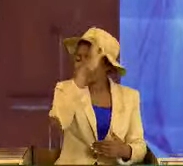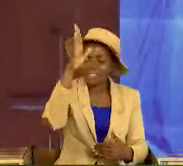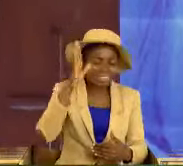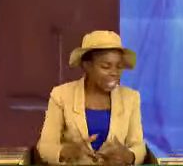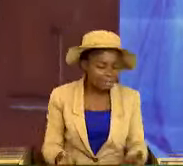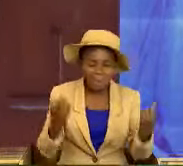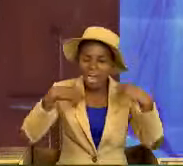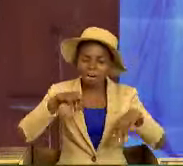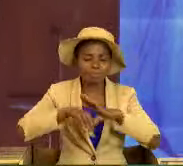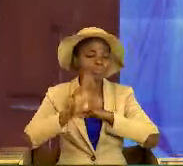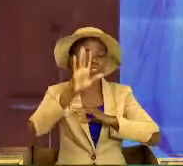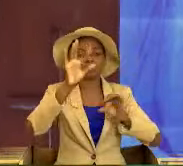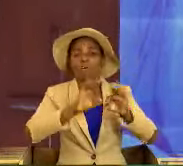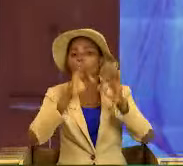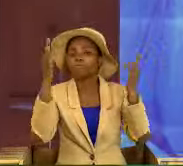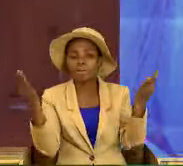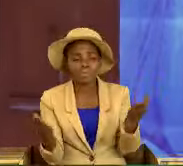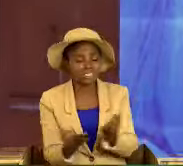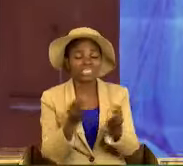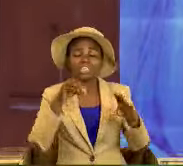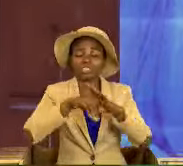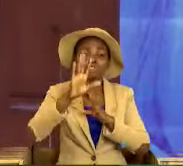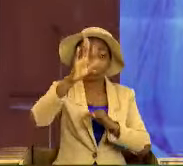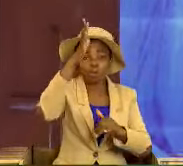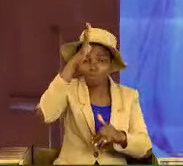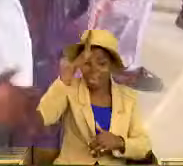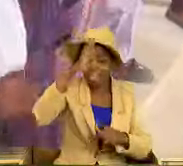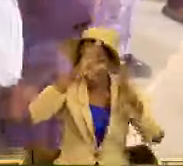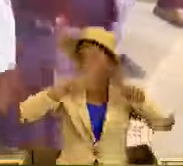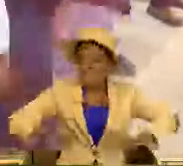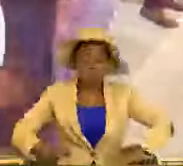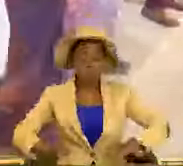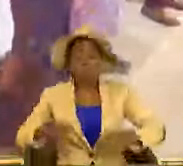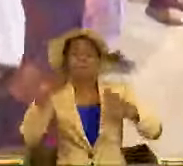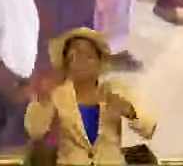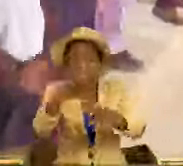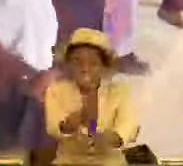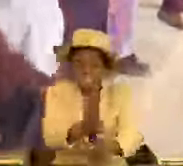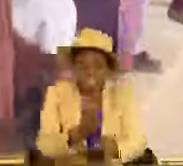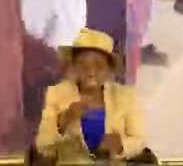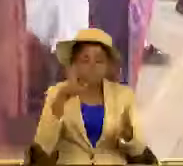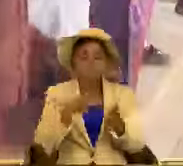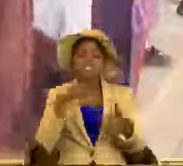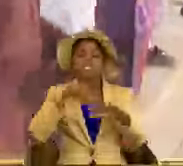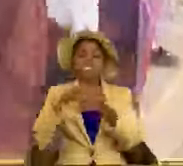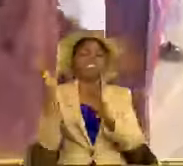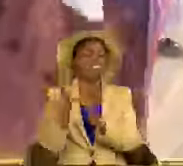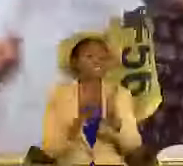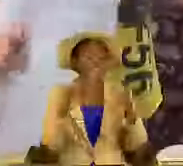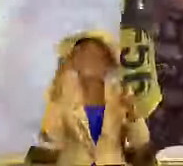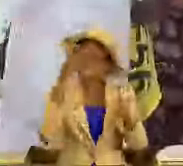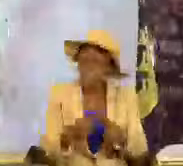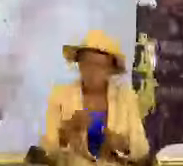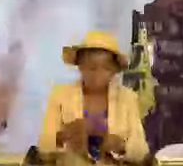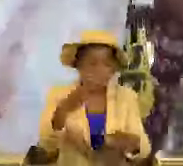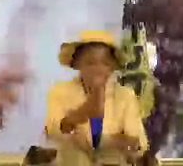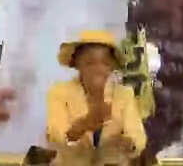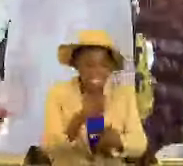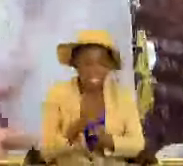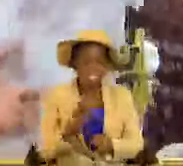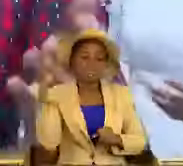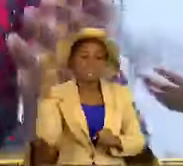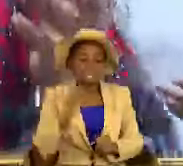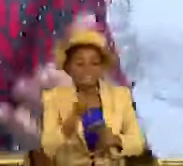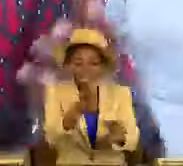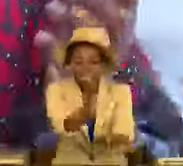father's house possess them in the name of Jesus possess them possess them possess